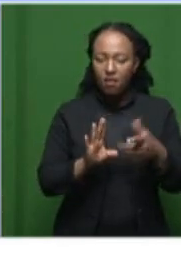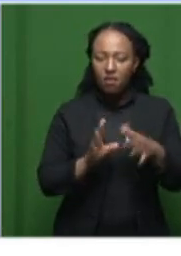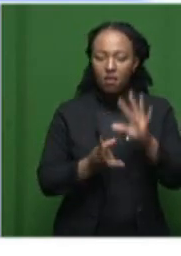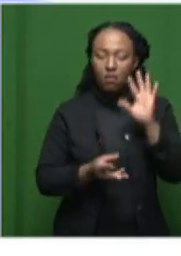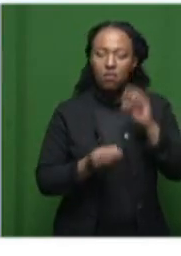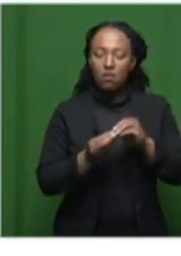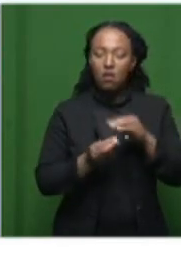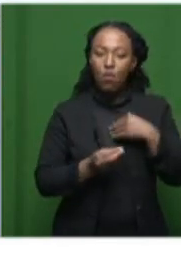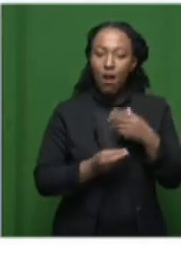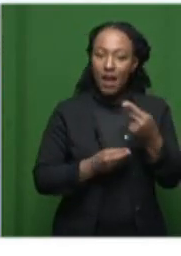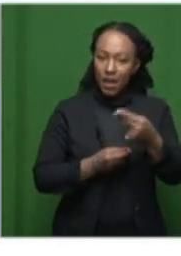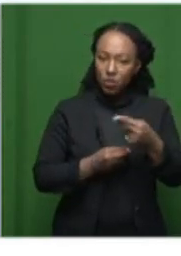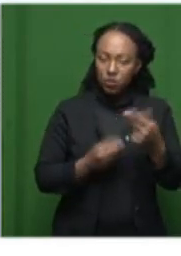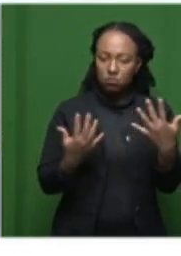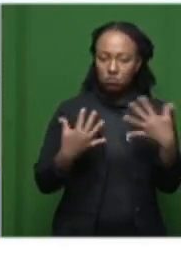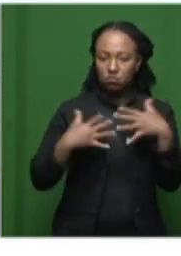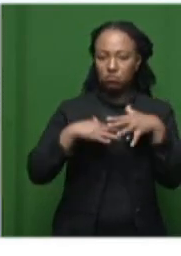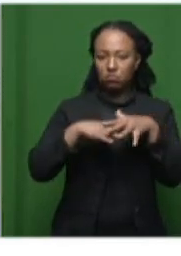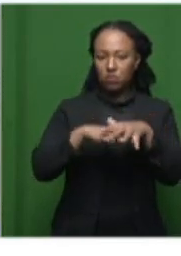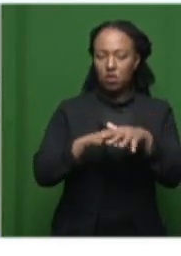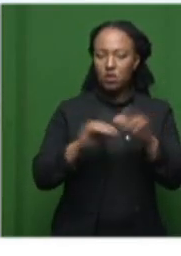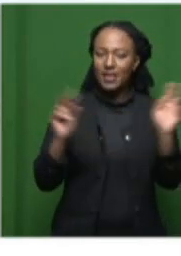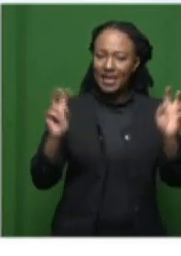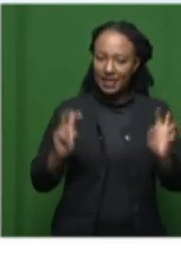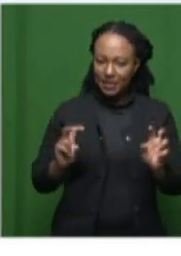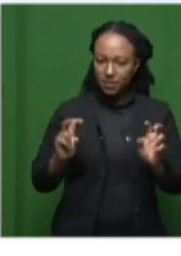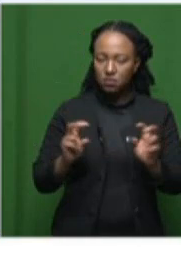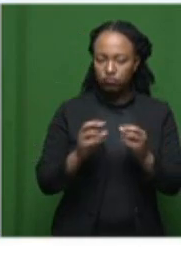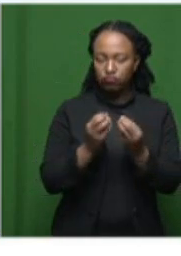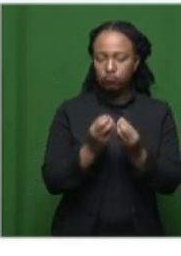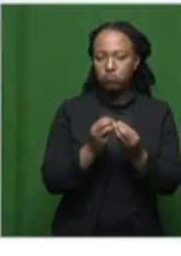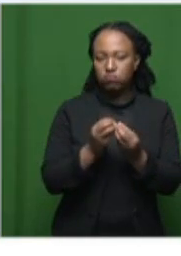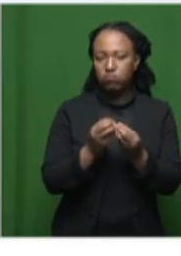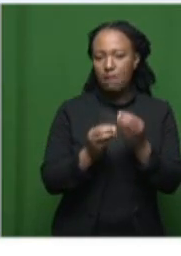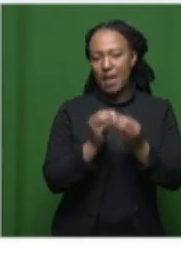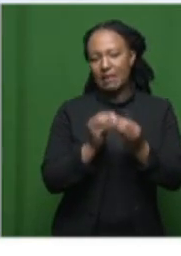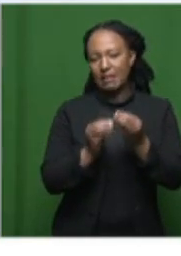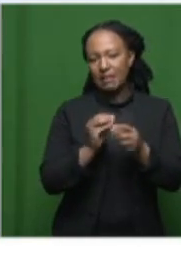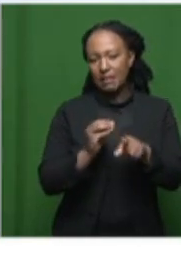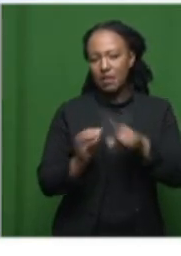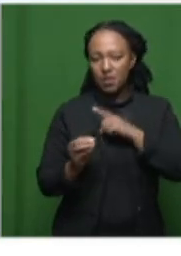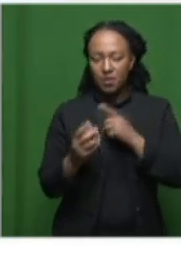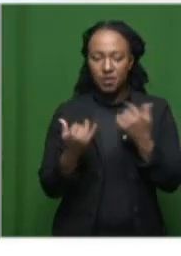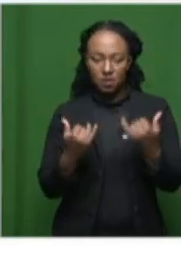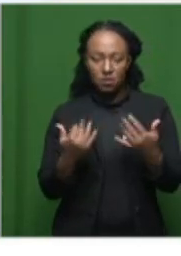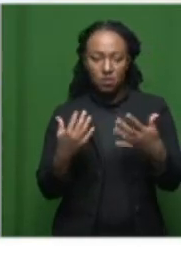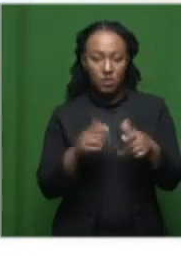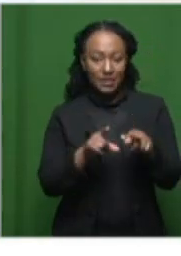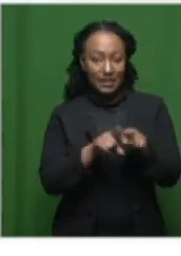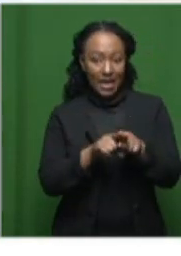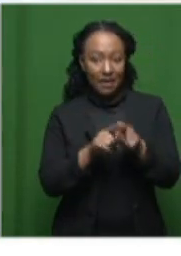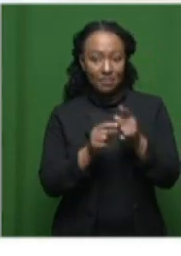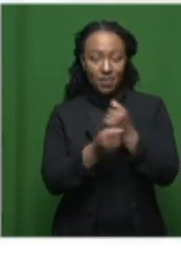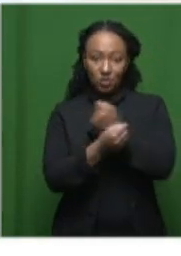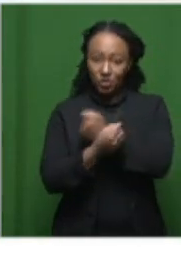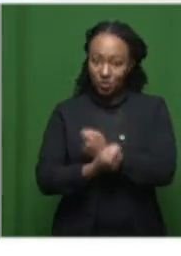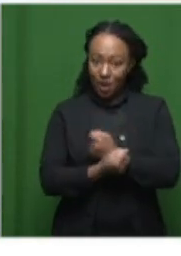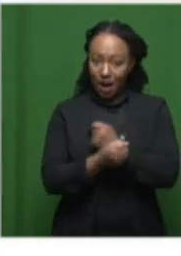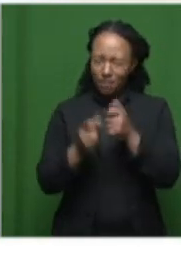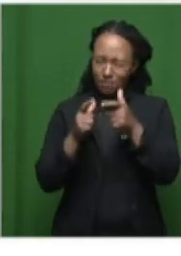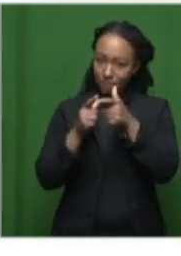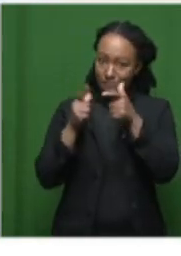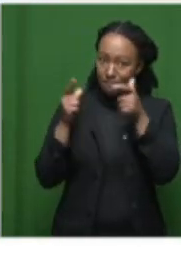hydrogen and oxygen again, releasing an electric current. So very similar to what we're doing on the big truck that we have, the monster truck